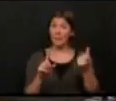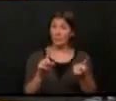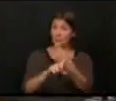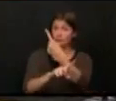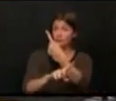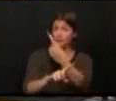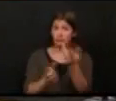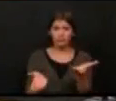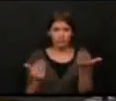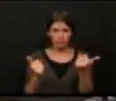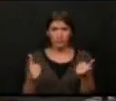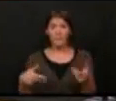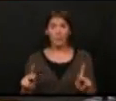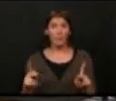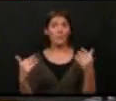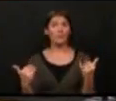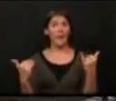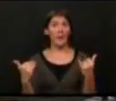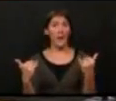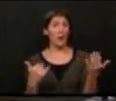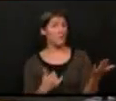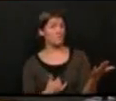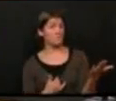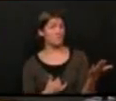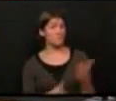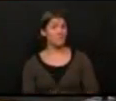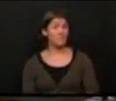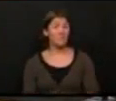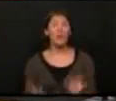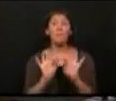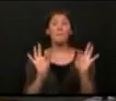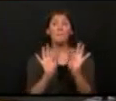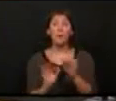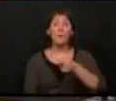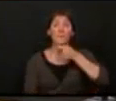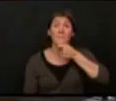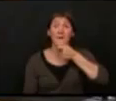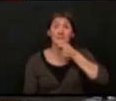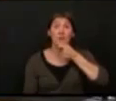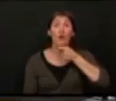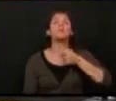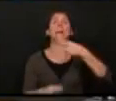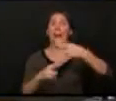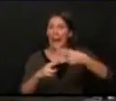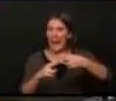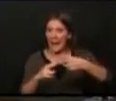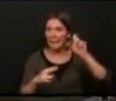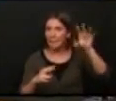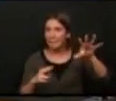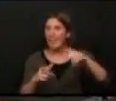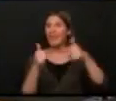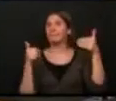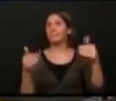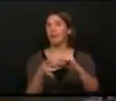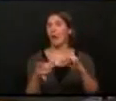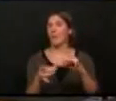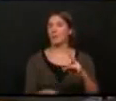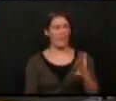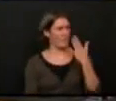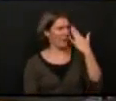the agenda, this would be a good time to do so. Please make sure to use the microphone and identify yourself. Good? Thank